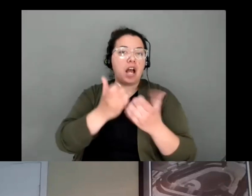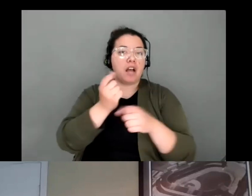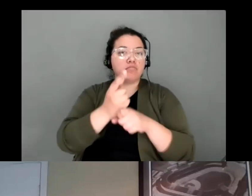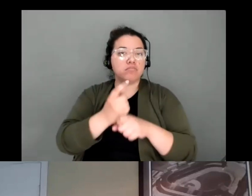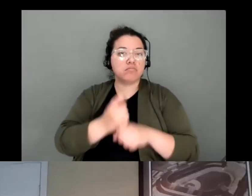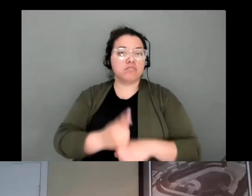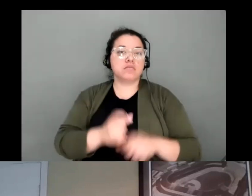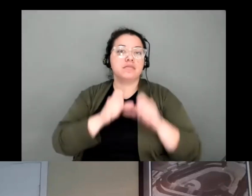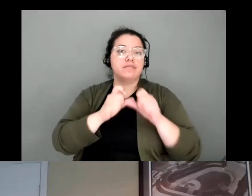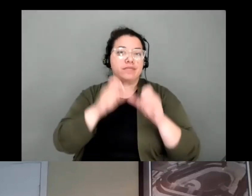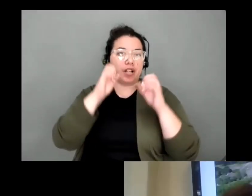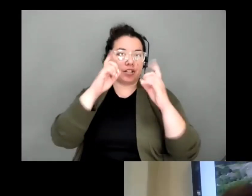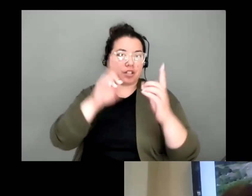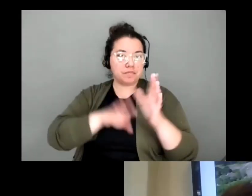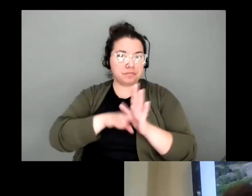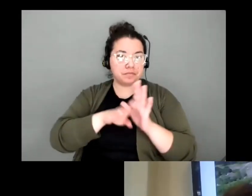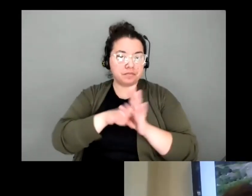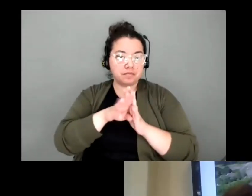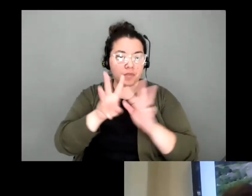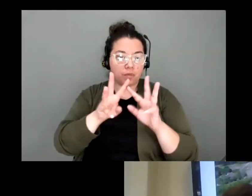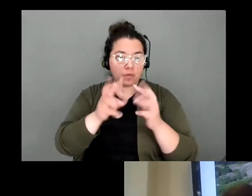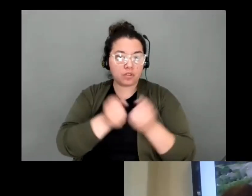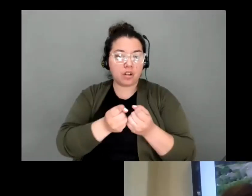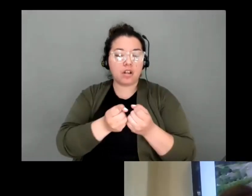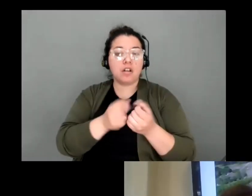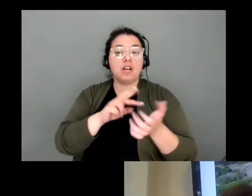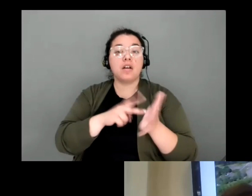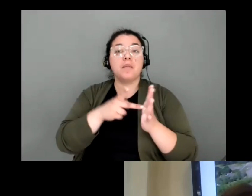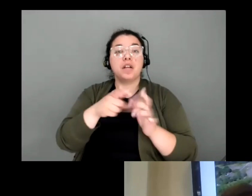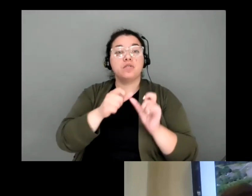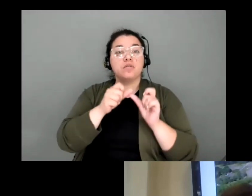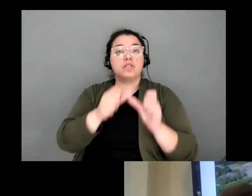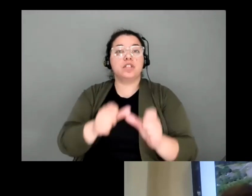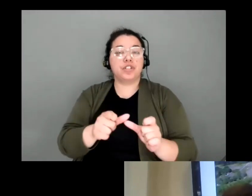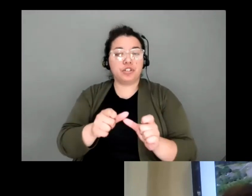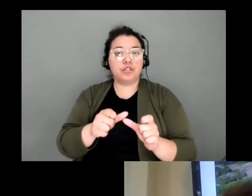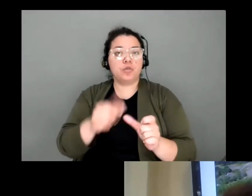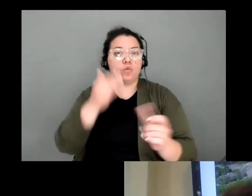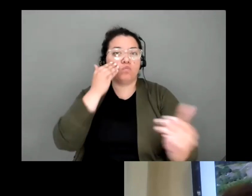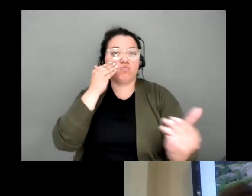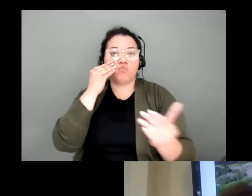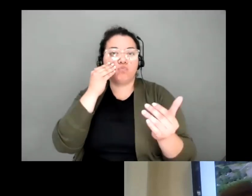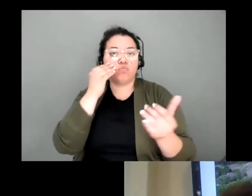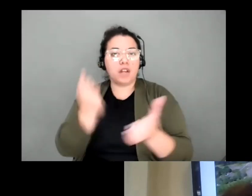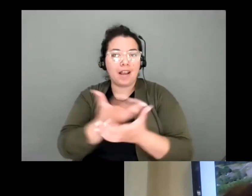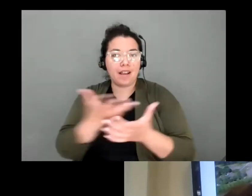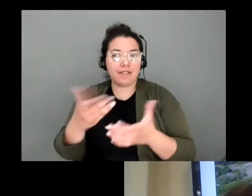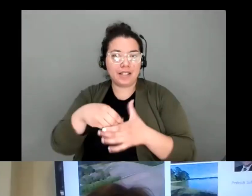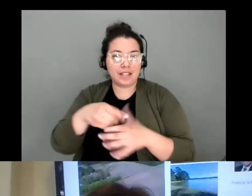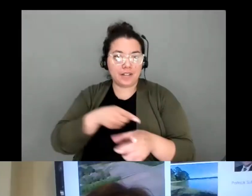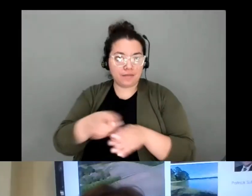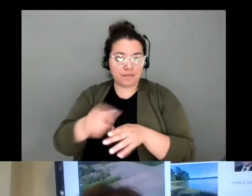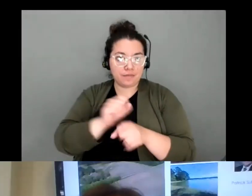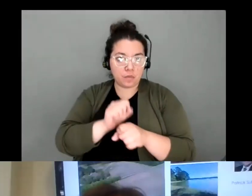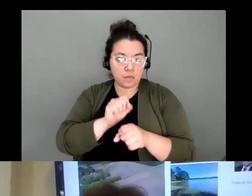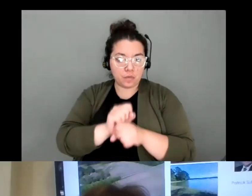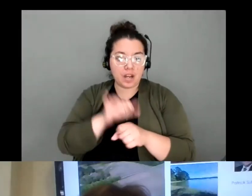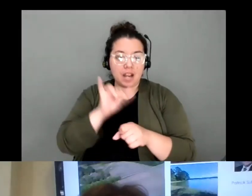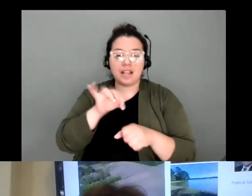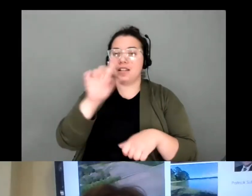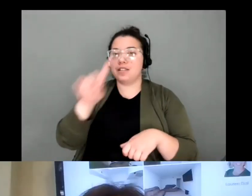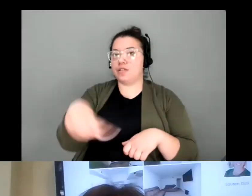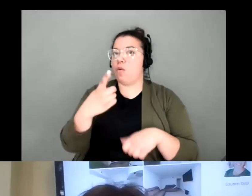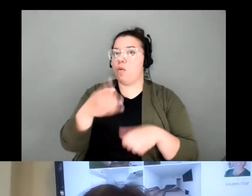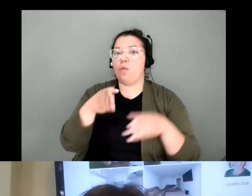education, that you're trying to make sure you're up to date on everything that's going on. And that's the only way you can be designated as